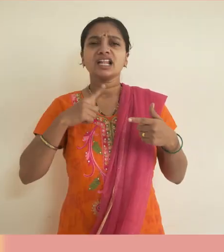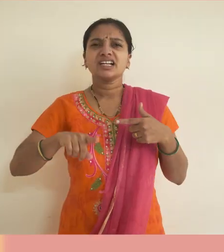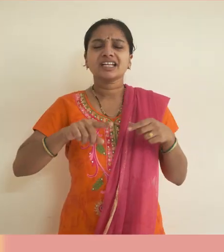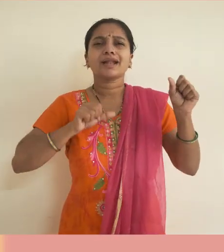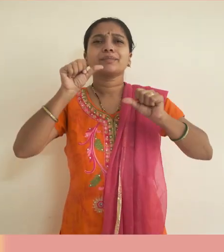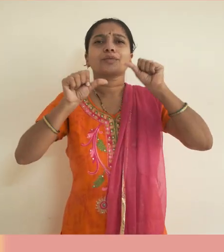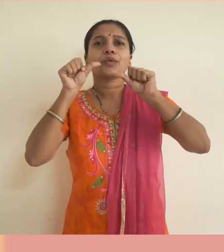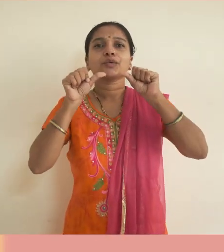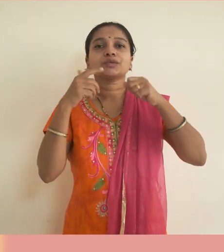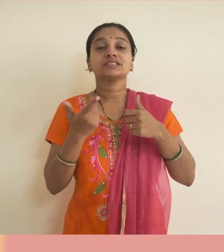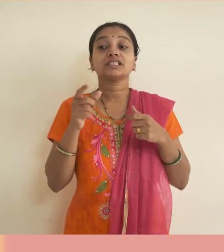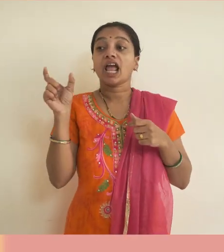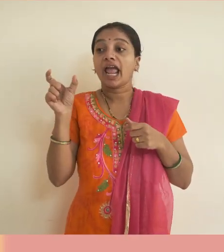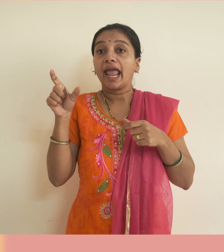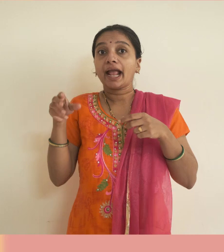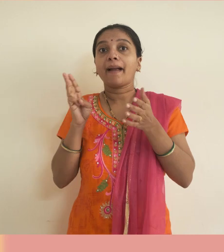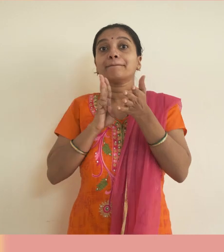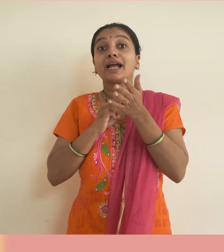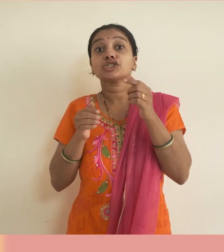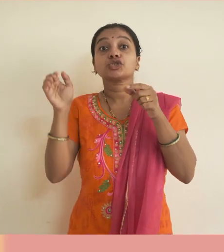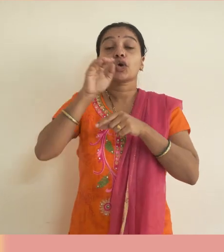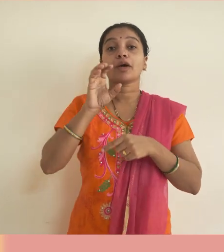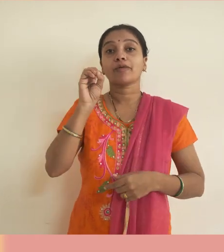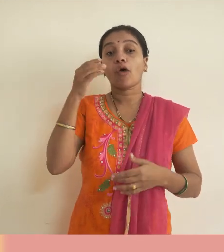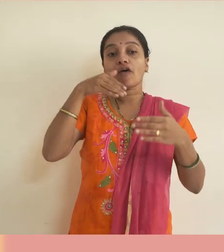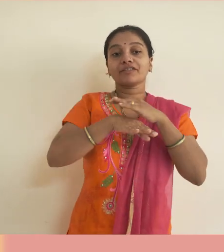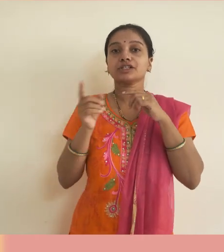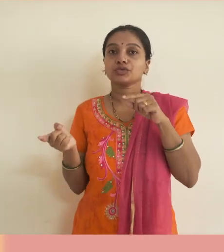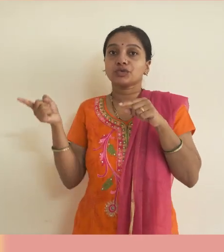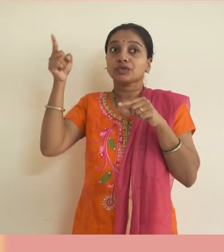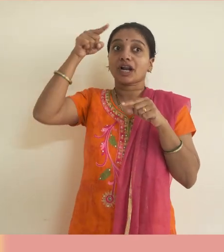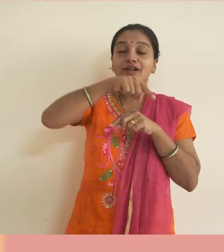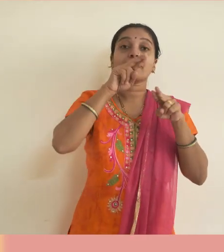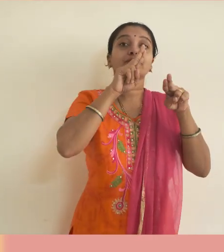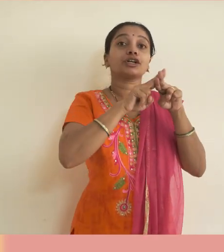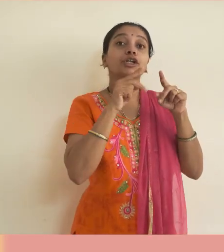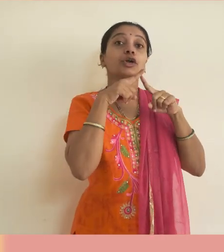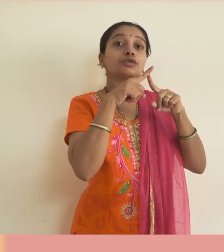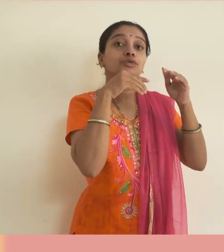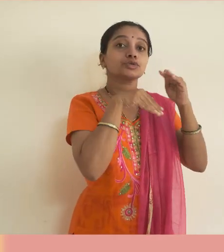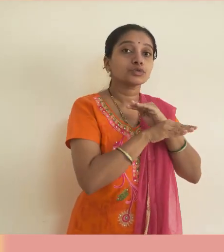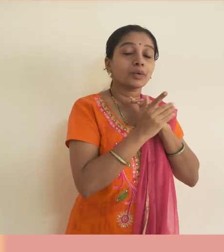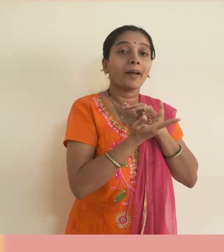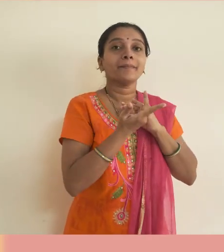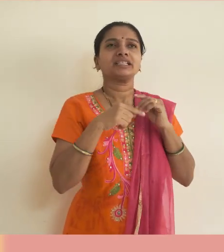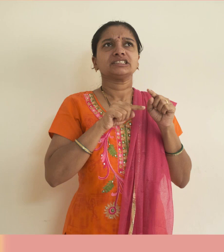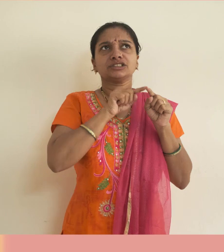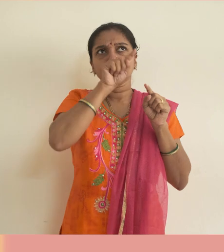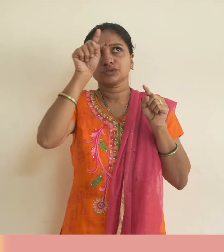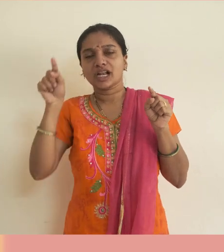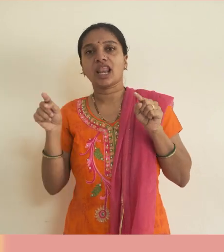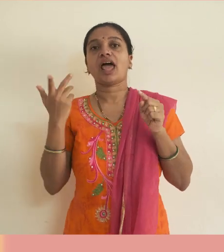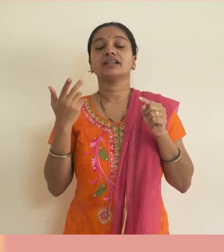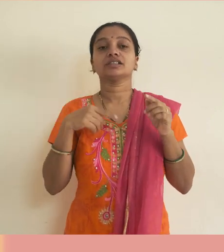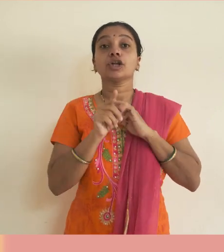days. This entire process of eggs maturing in the ovary, their transportation to fallopian tubes, the formation of the